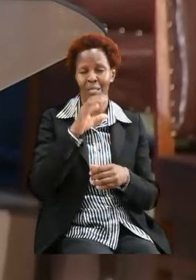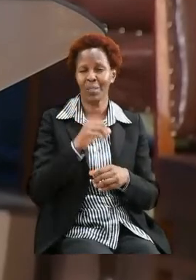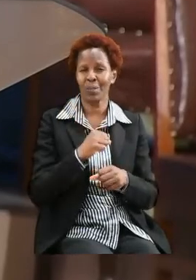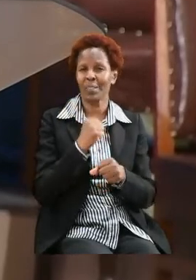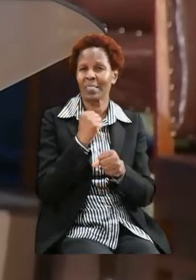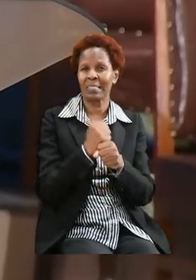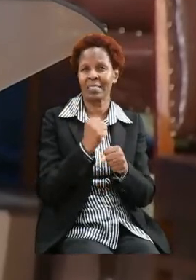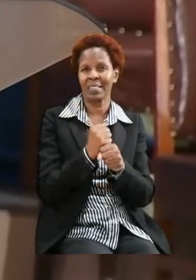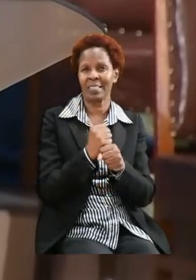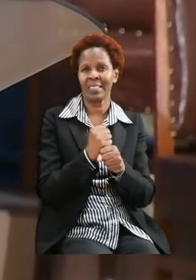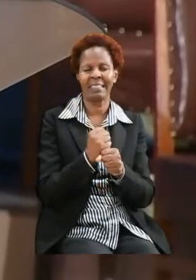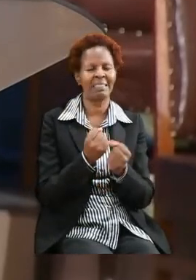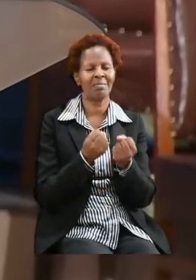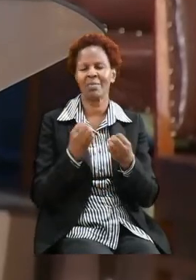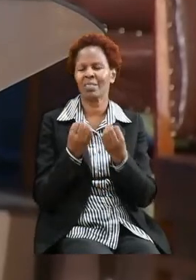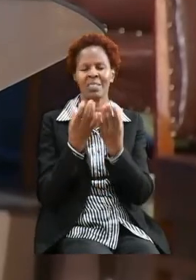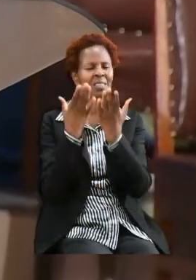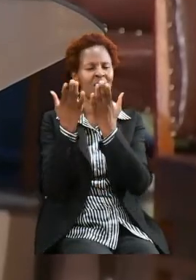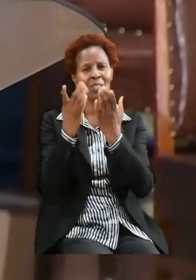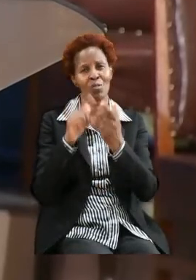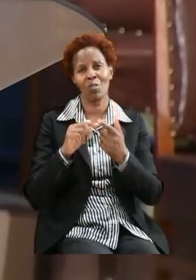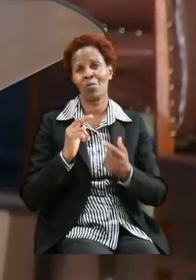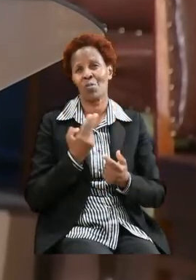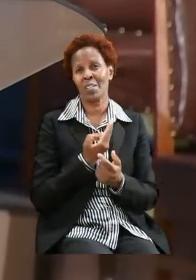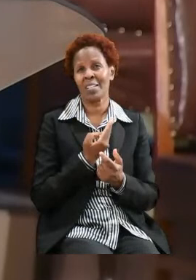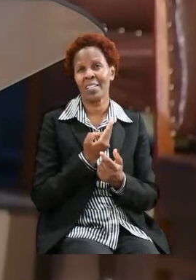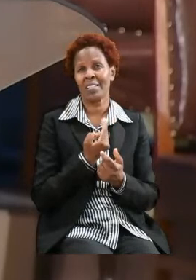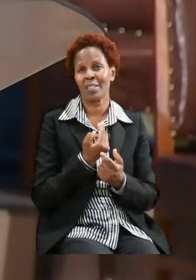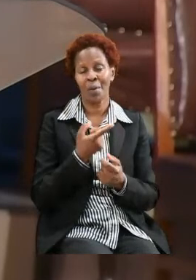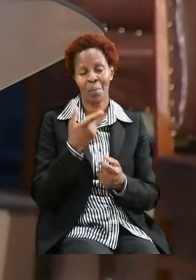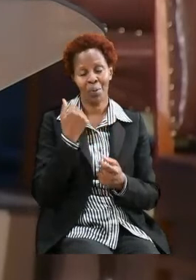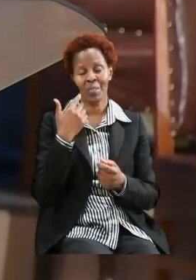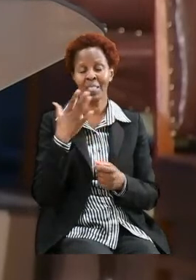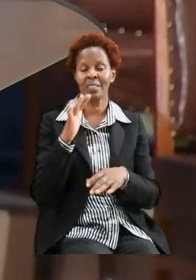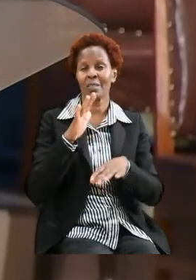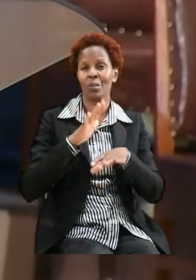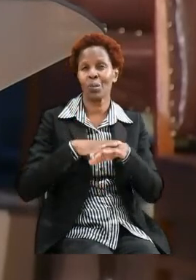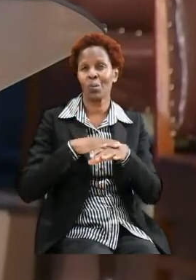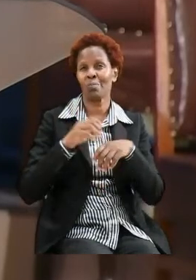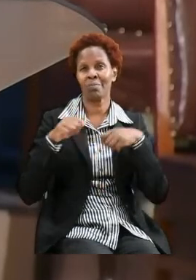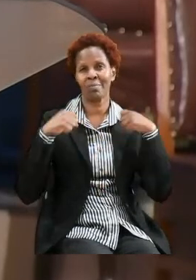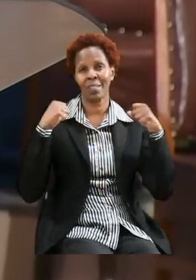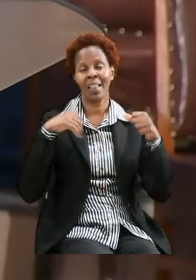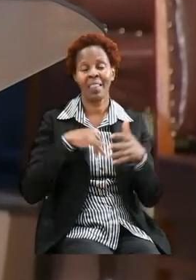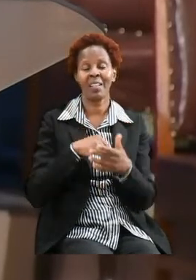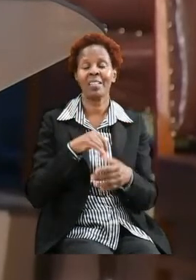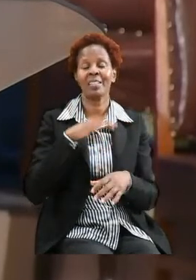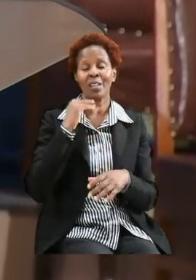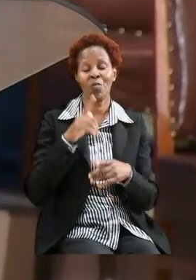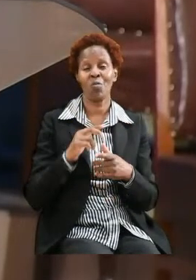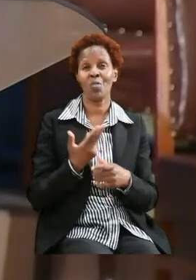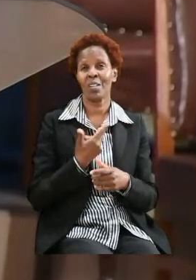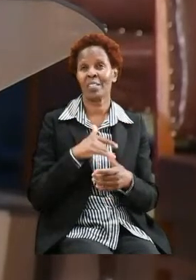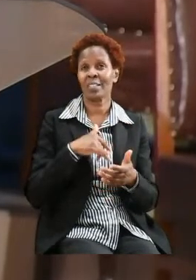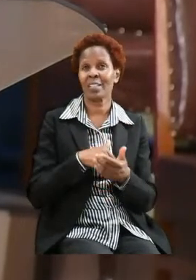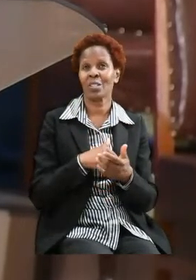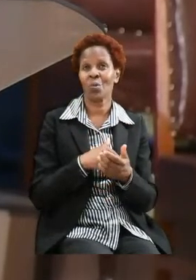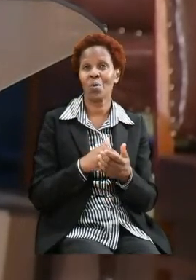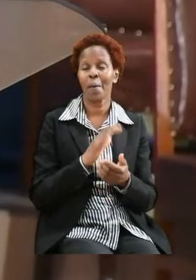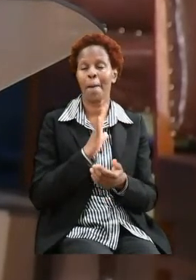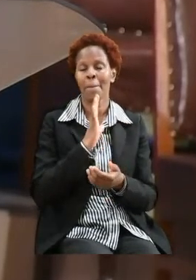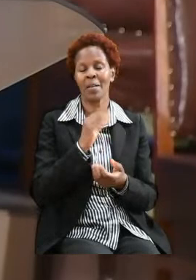the sacrifice Jesus made for us, being the good shepherd he is, that he died for us, that we may be